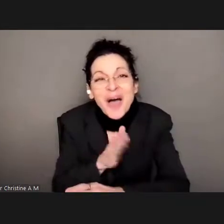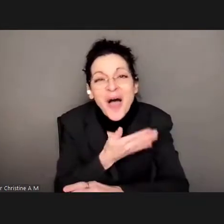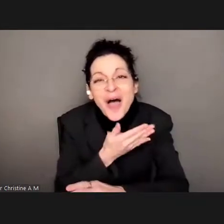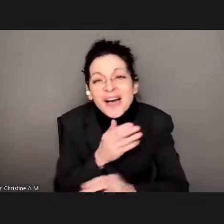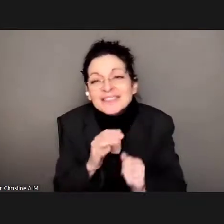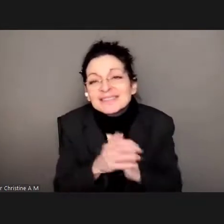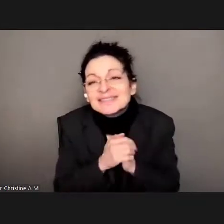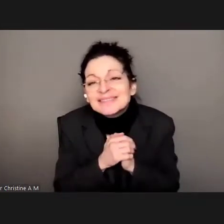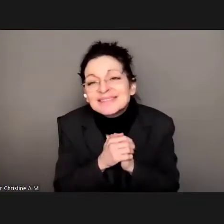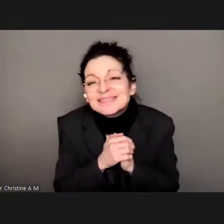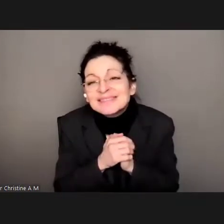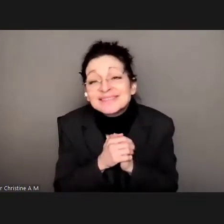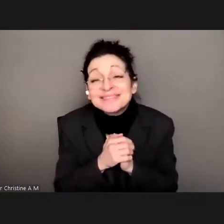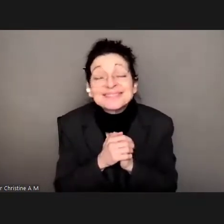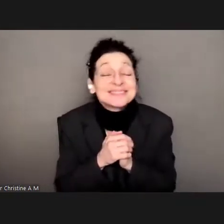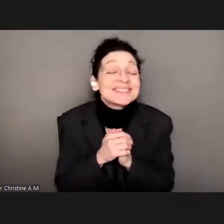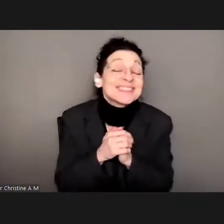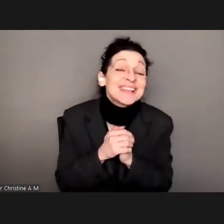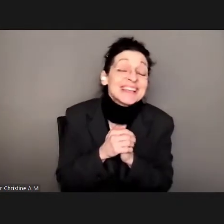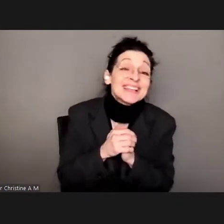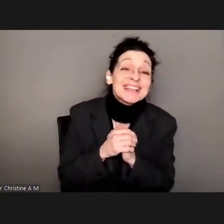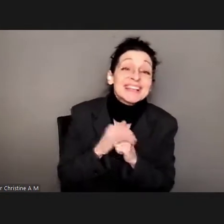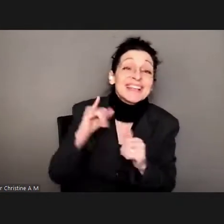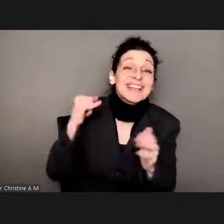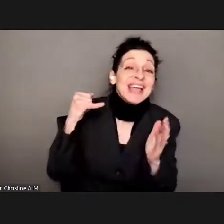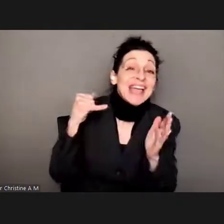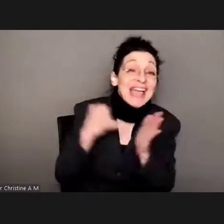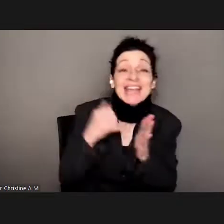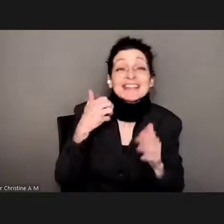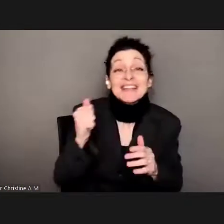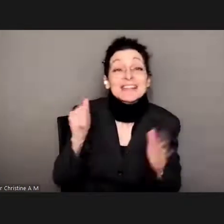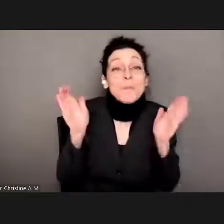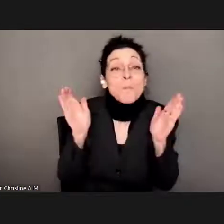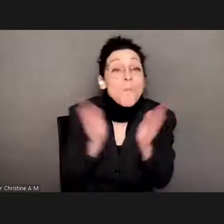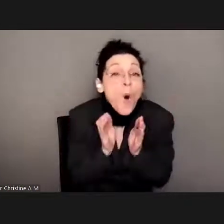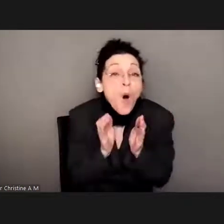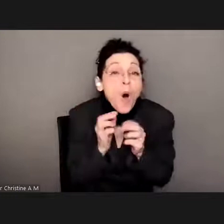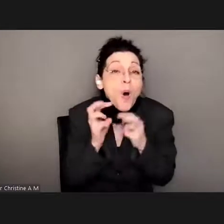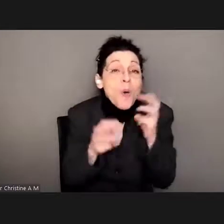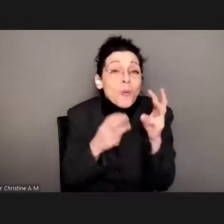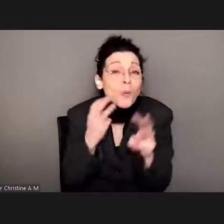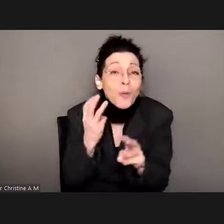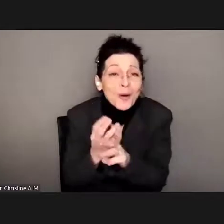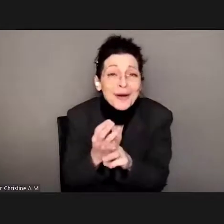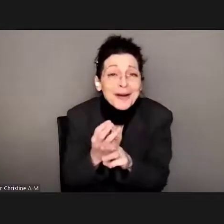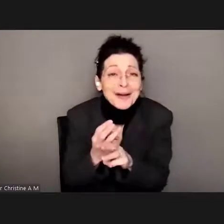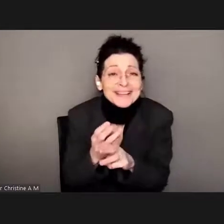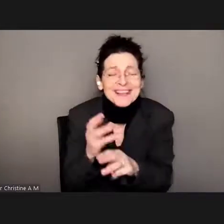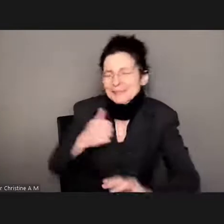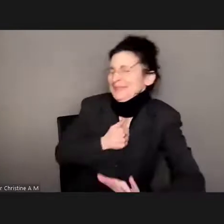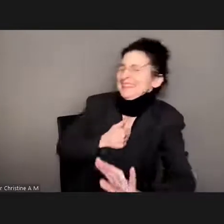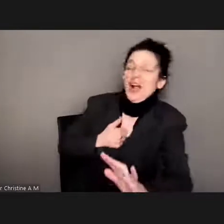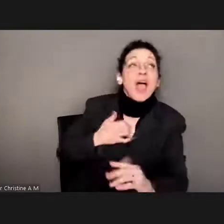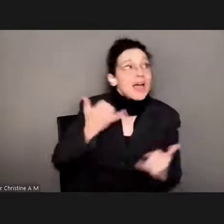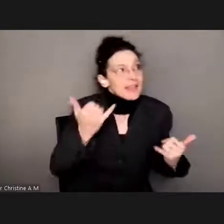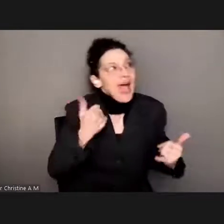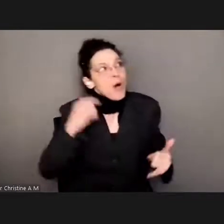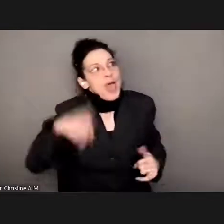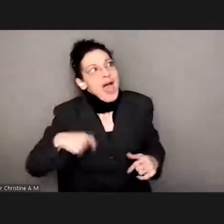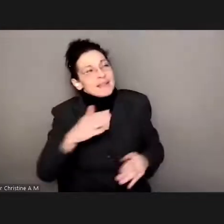It's a Small World, in the chat. It's in my head now. I'm sorry.